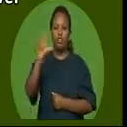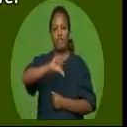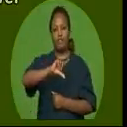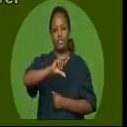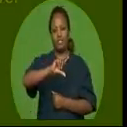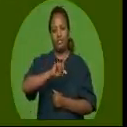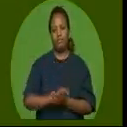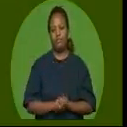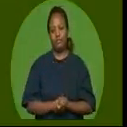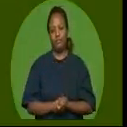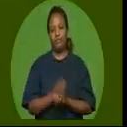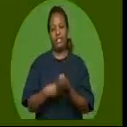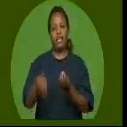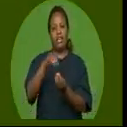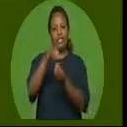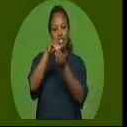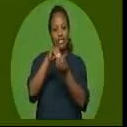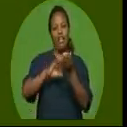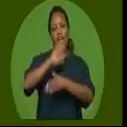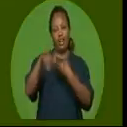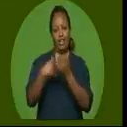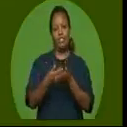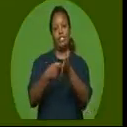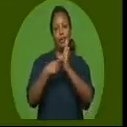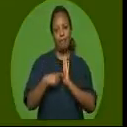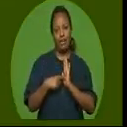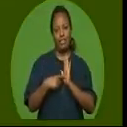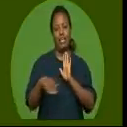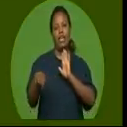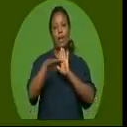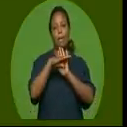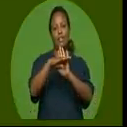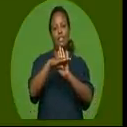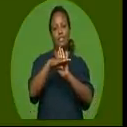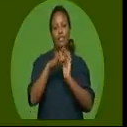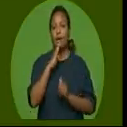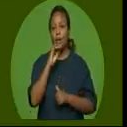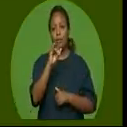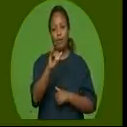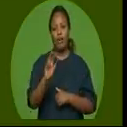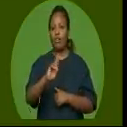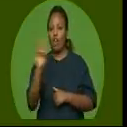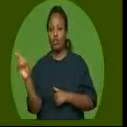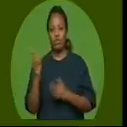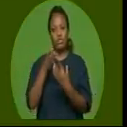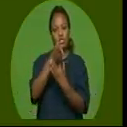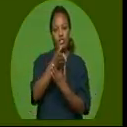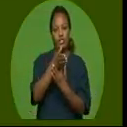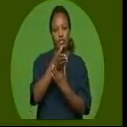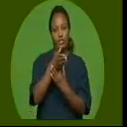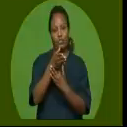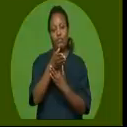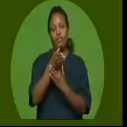or the left. An increase in aggregate demand is represented by a rightward